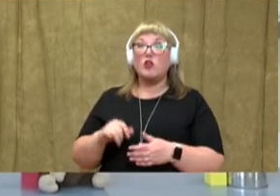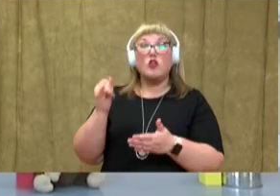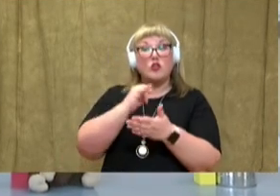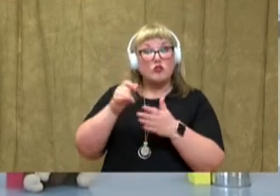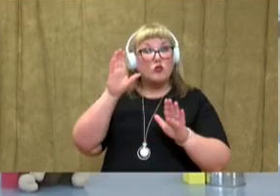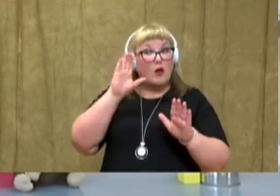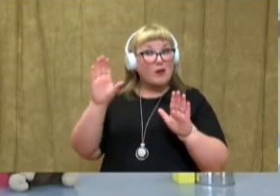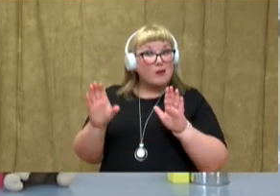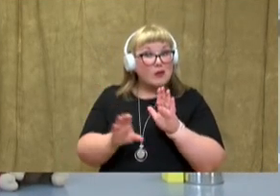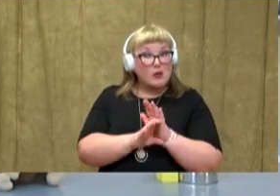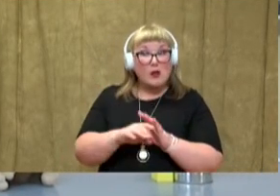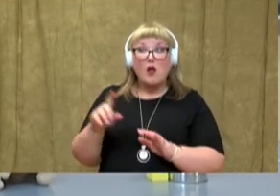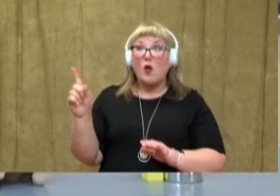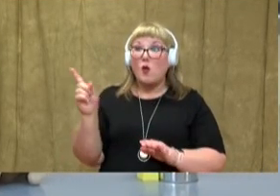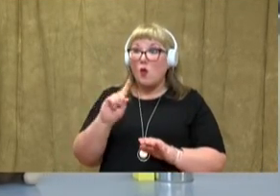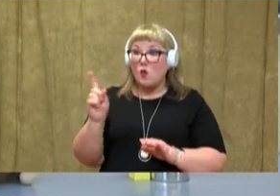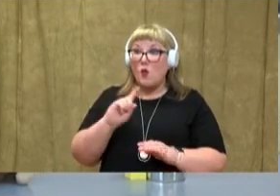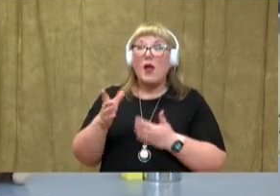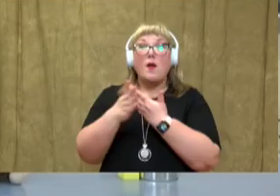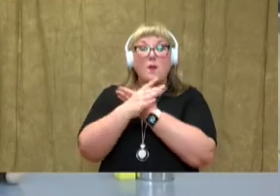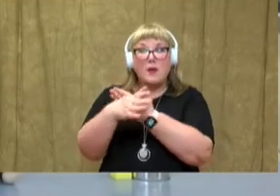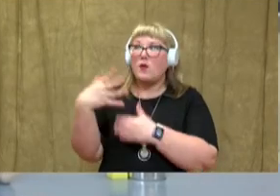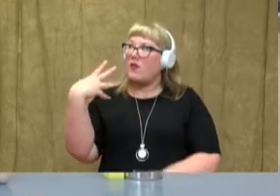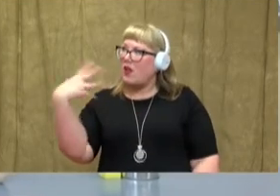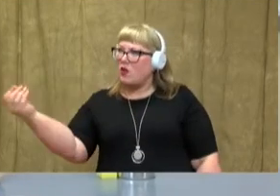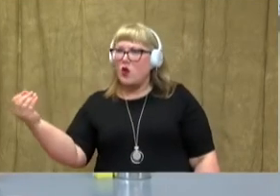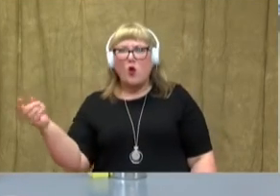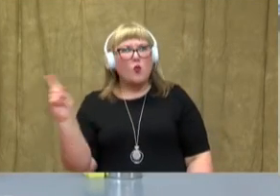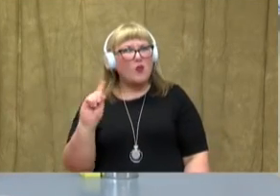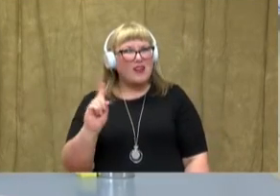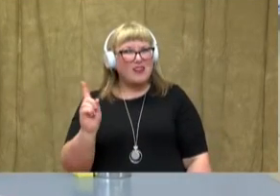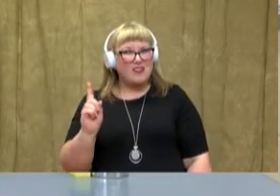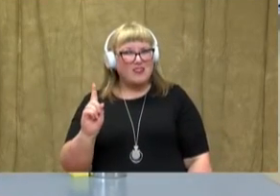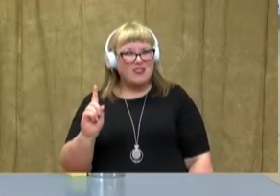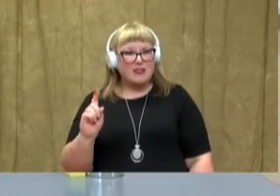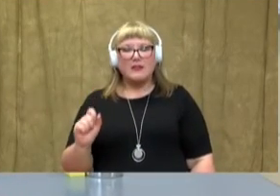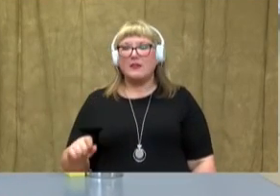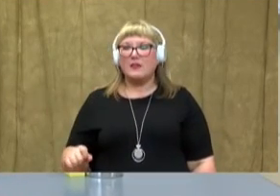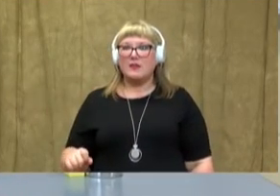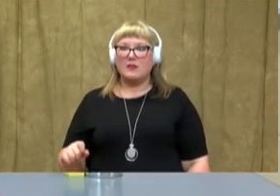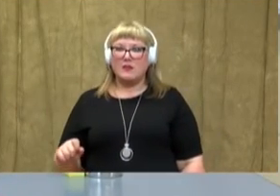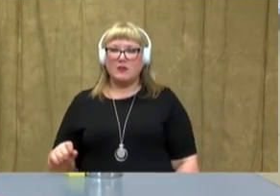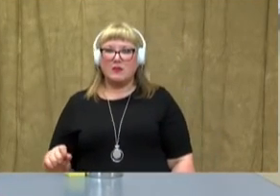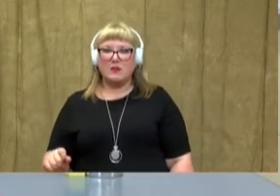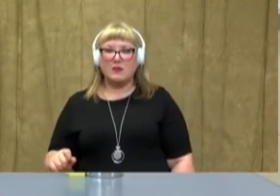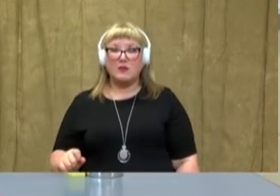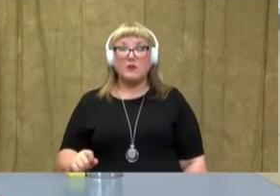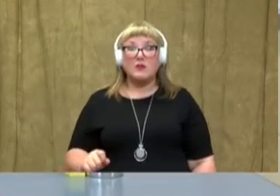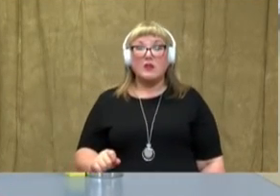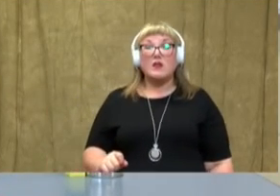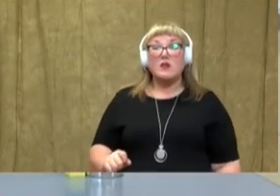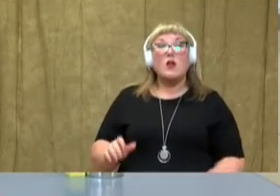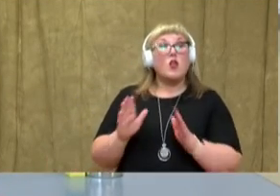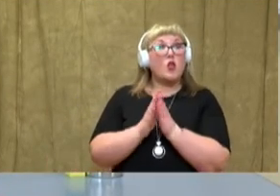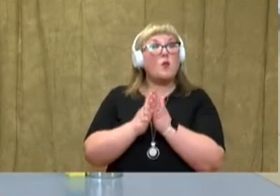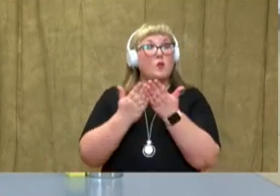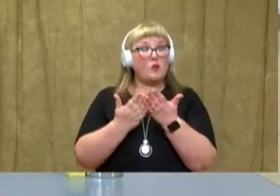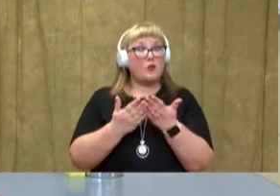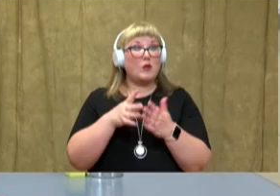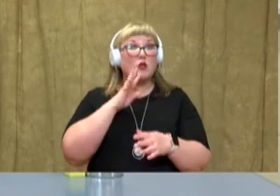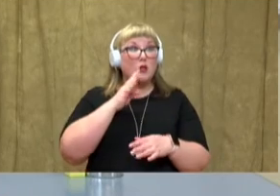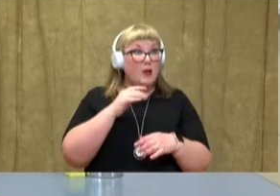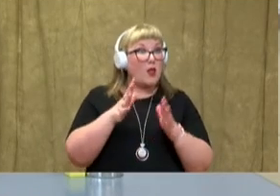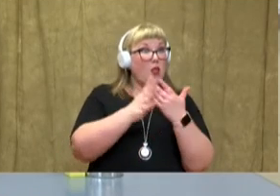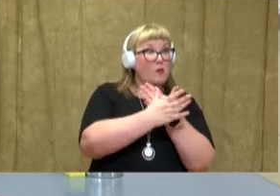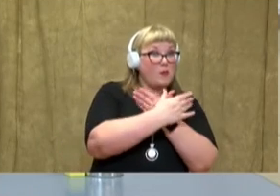a picture of where did the butterfly go. So, in the book, we talked about how the butterfly